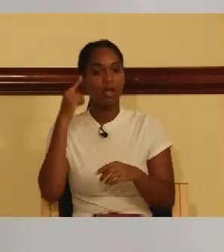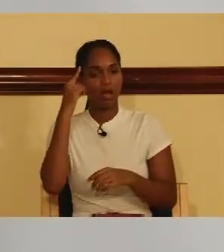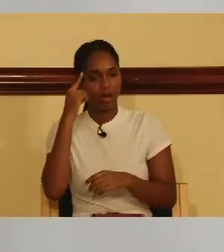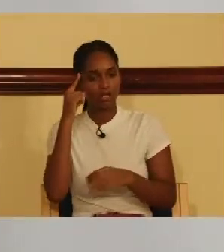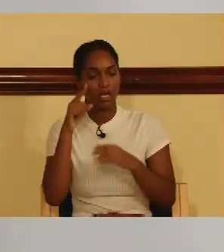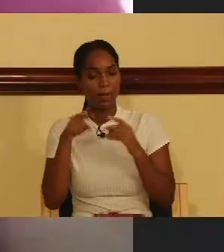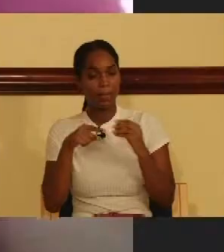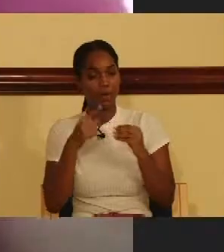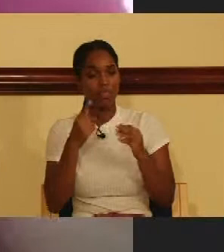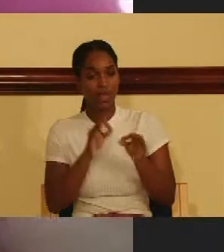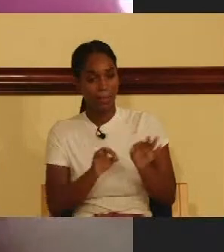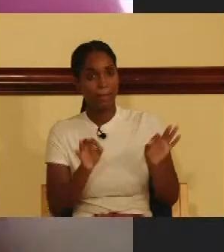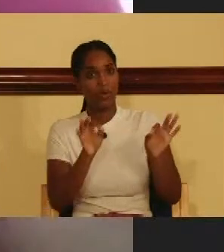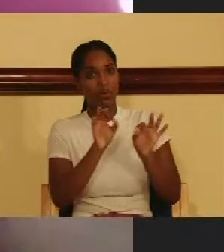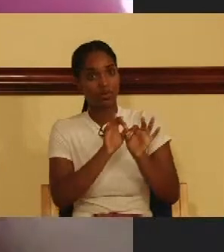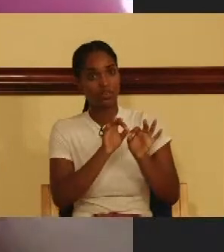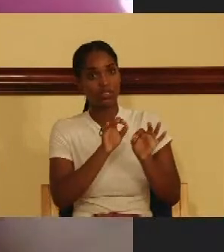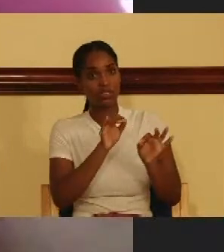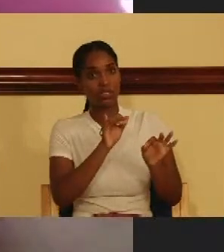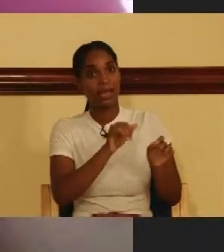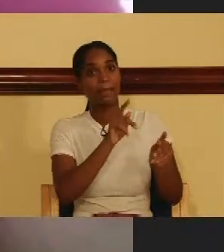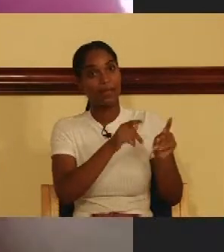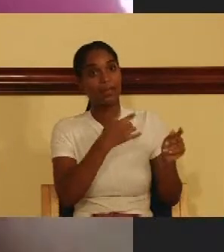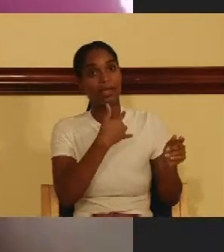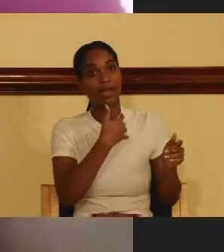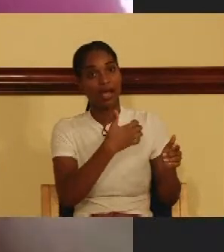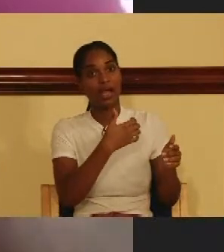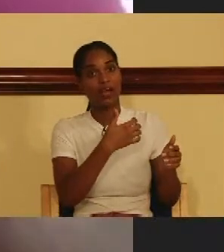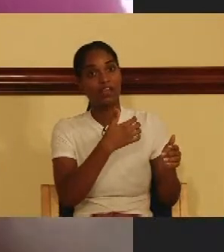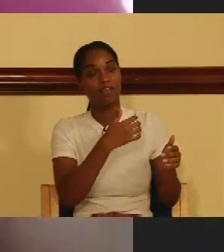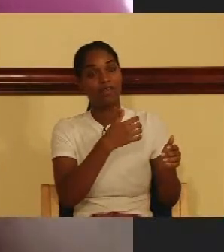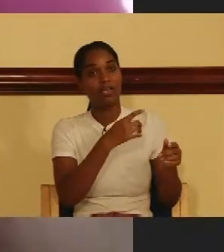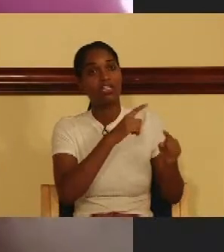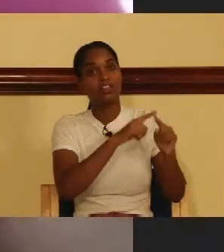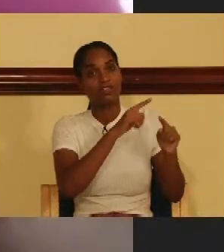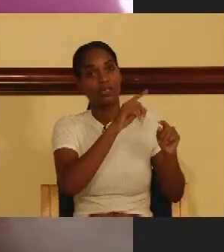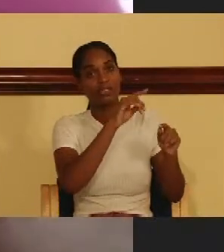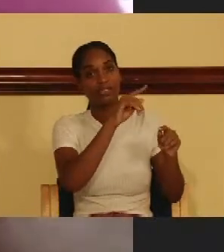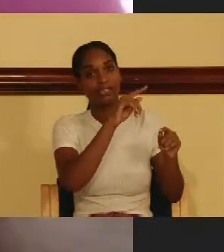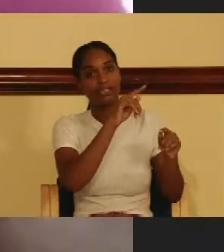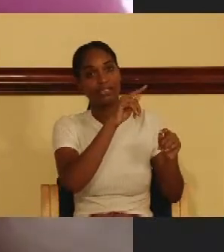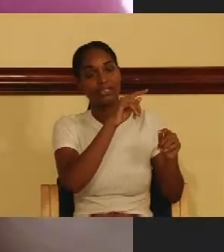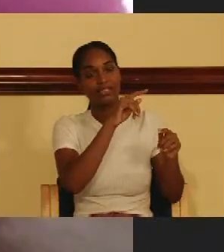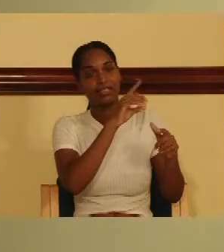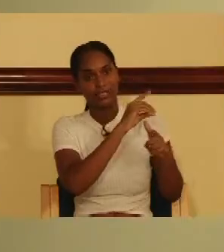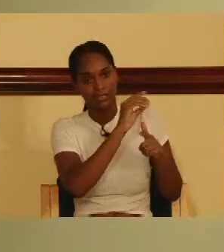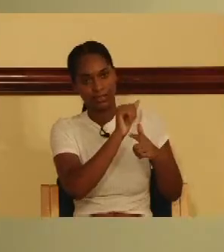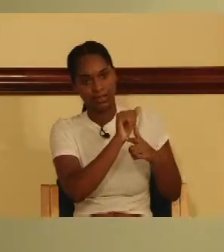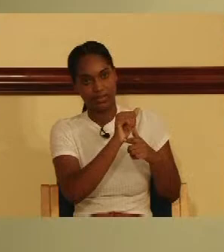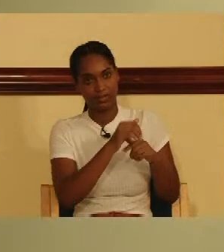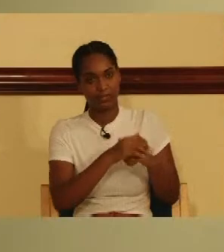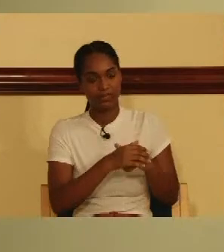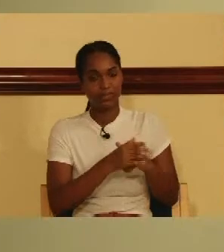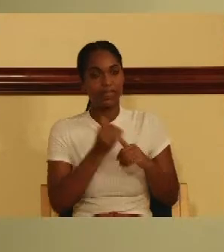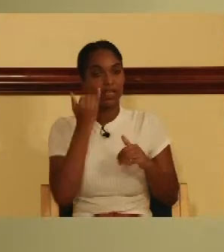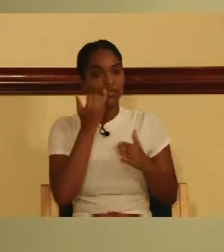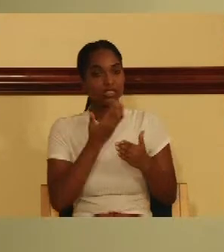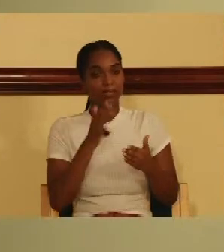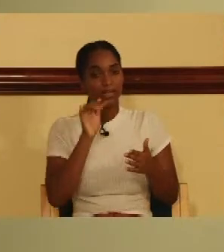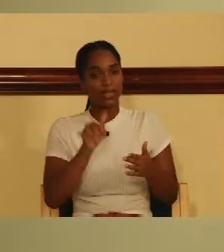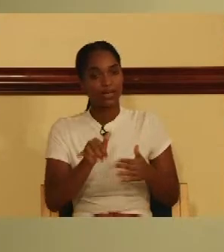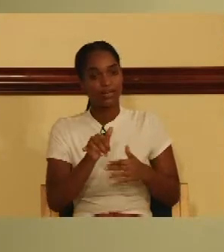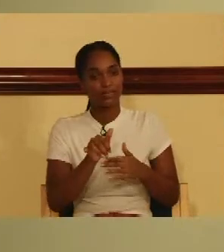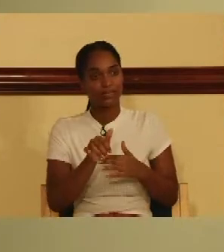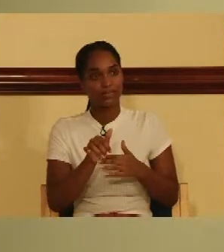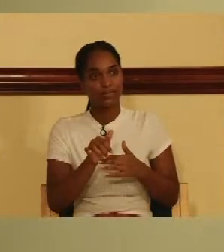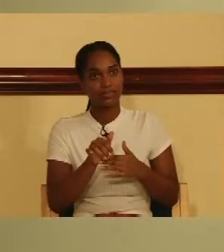input of those who have particular disabilities. So it actually feels great, and it is something that would